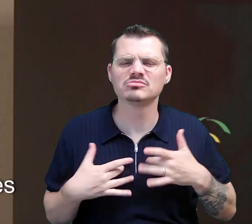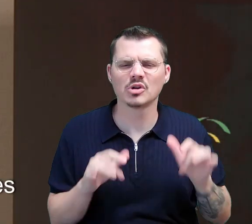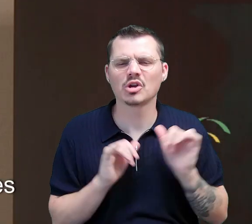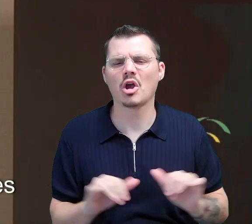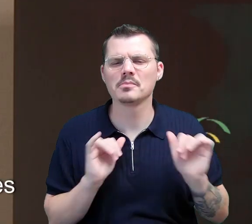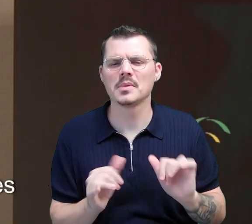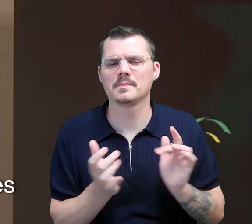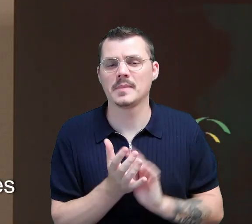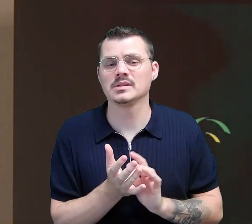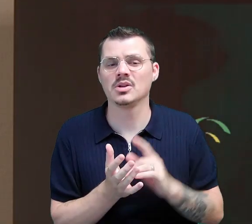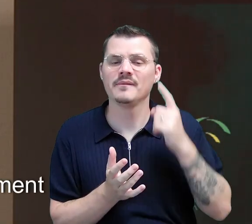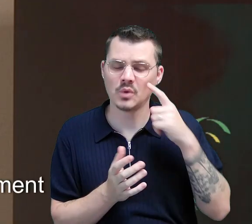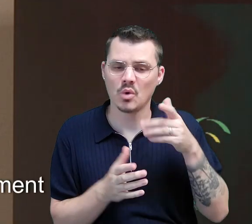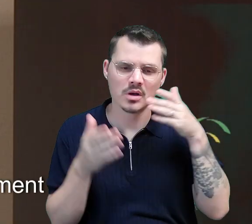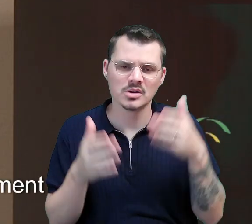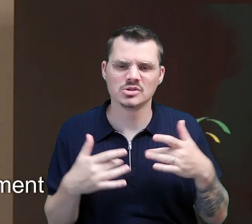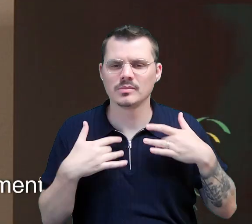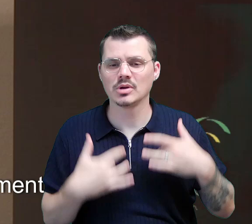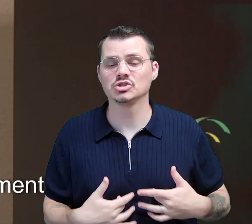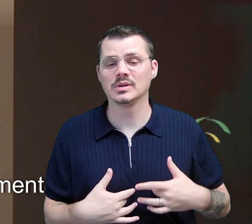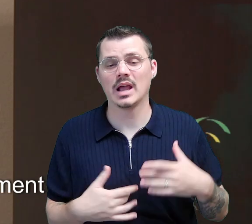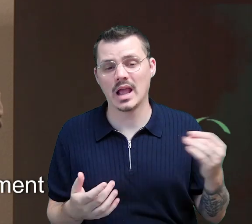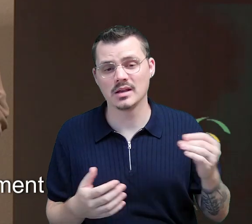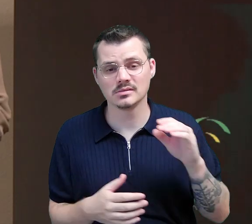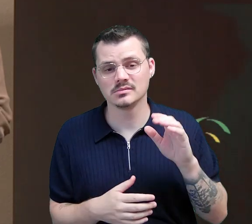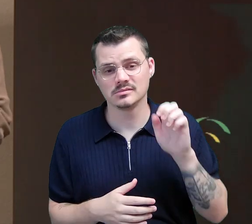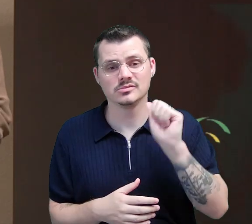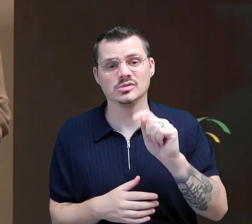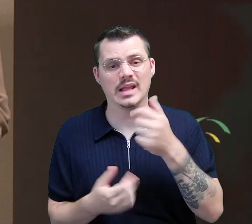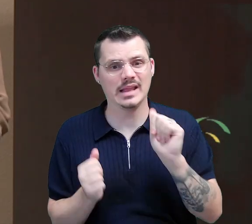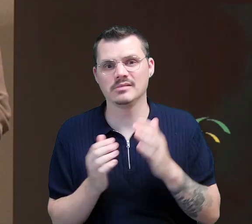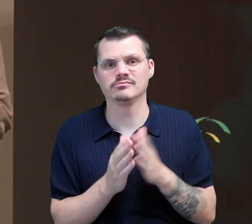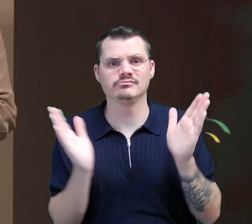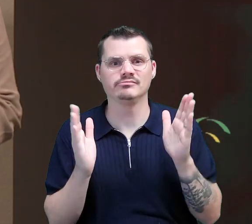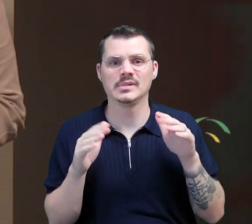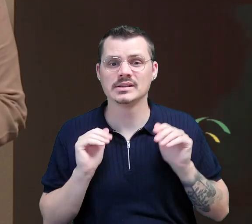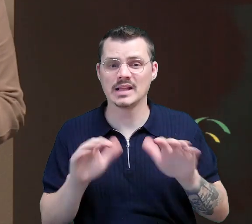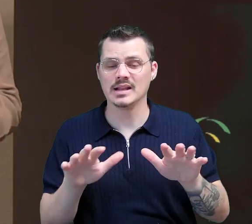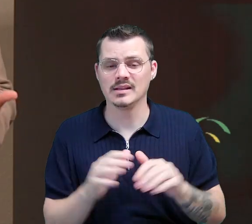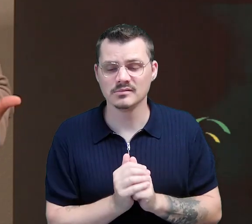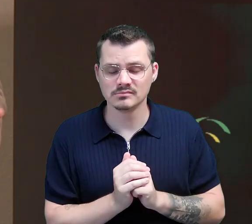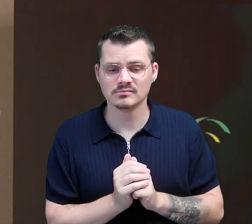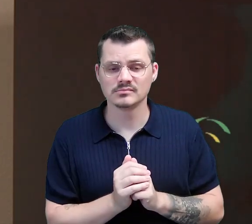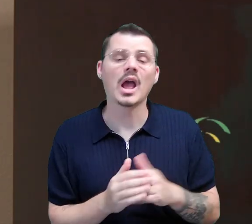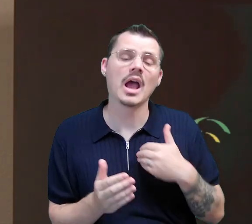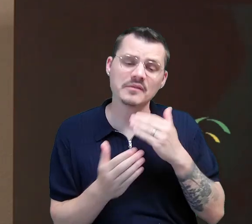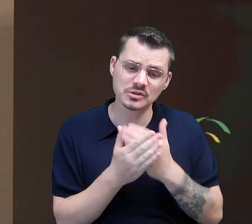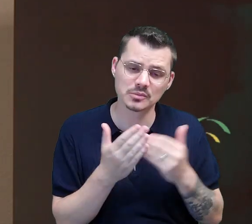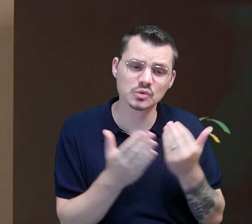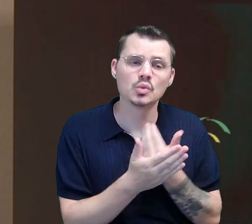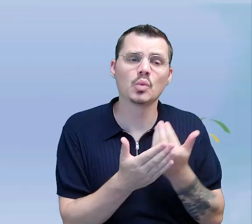most commonly used medicines for treatment of depression and treatment of generalized anxiety. There's some newer